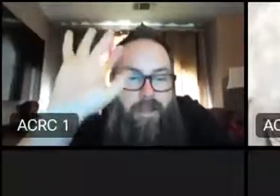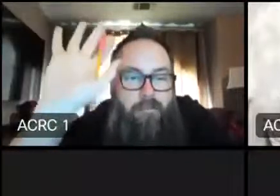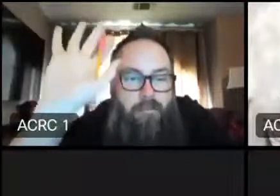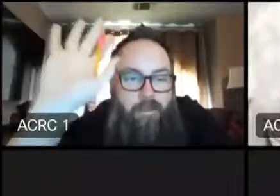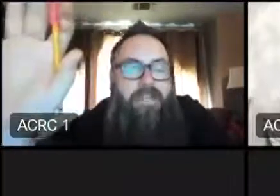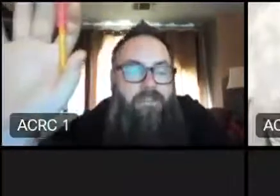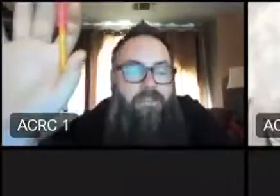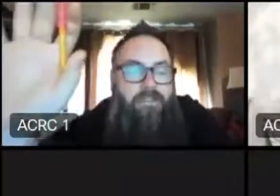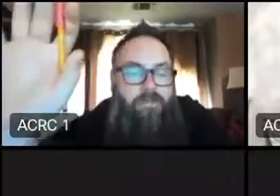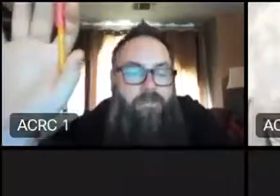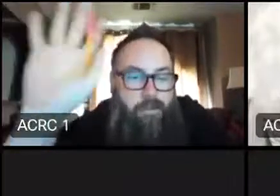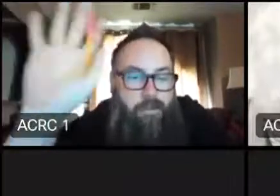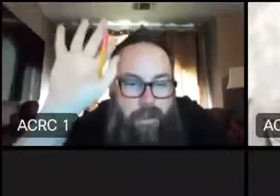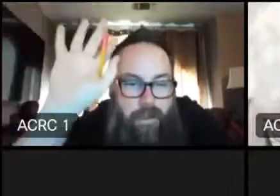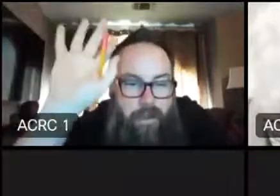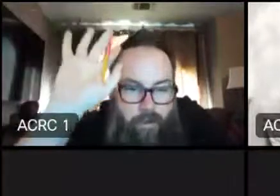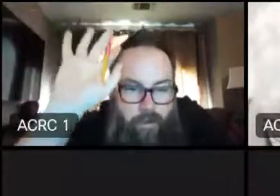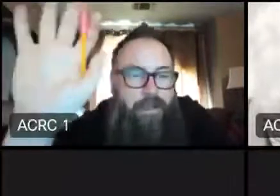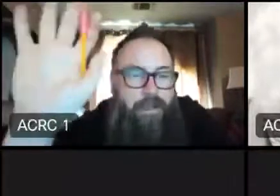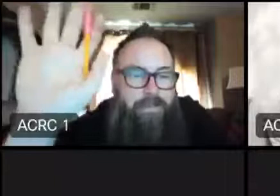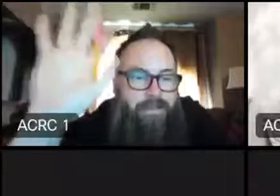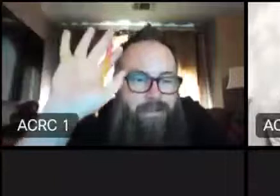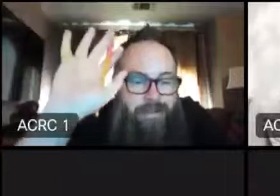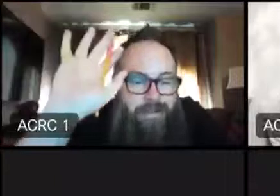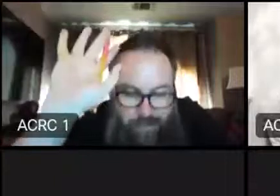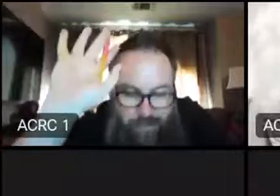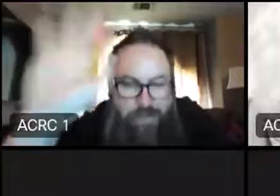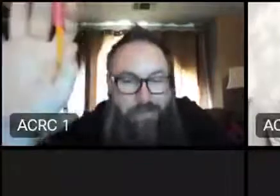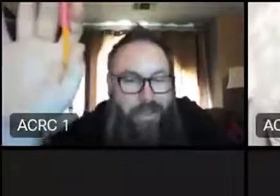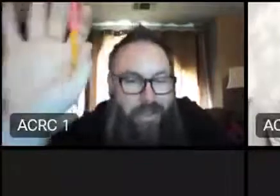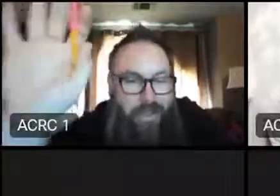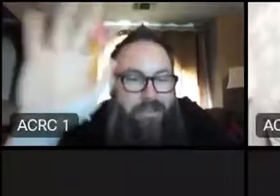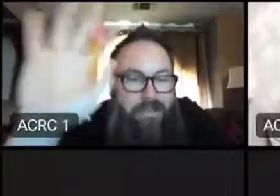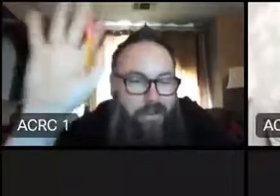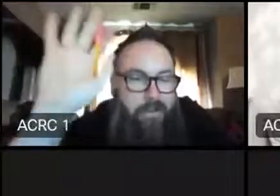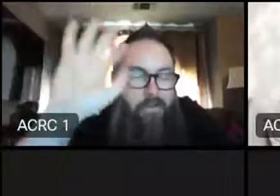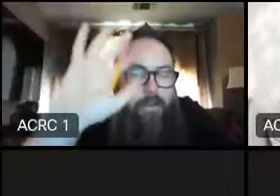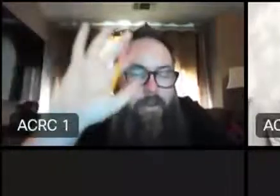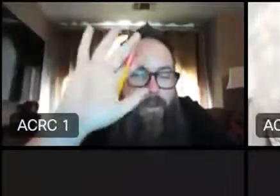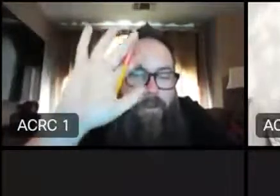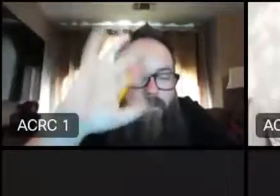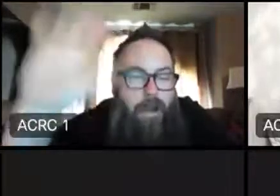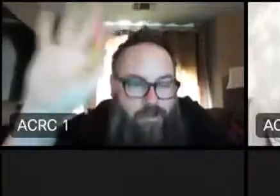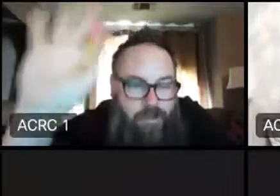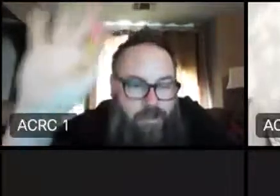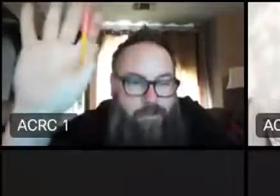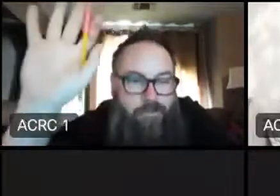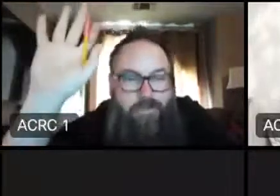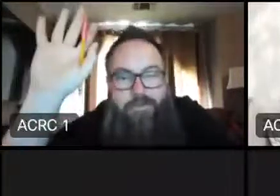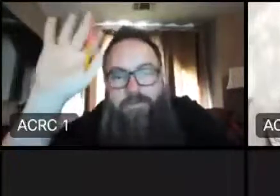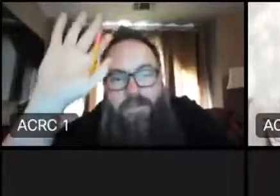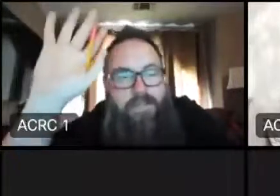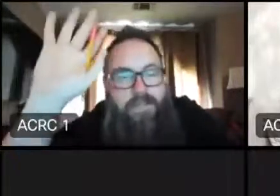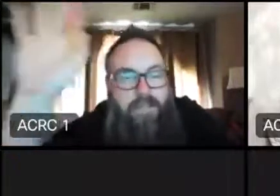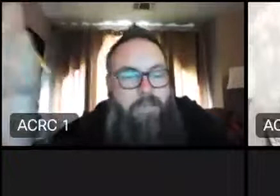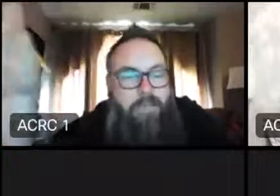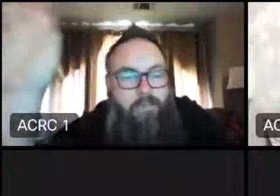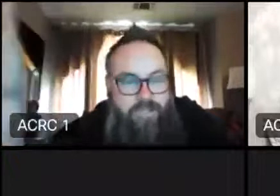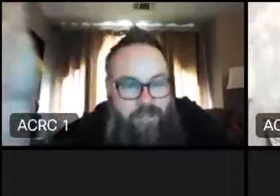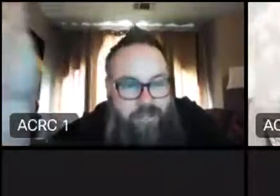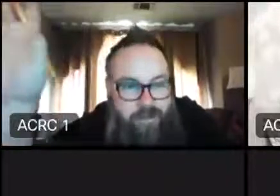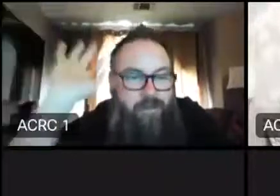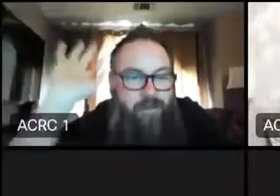email link where you can log back in, or are you waiting? I just emailed, as you talked about that, I just emailed them to let them know I did not receive the link. So all right.